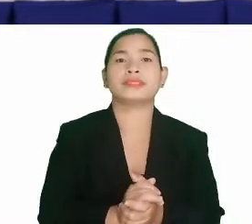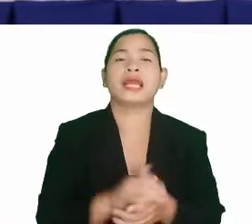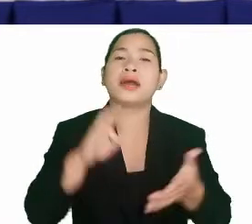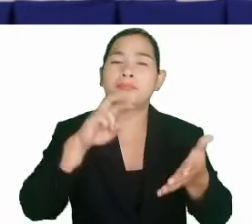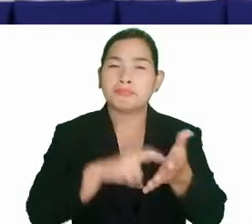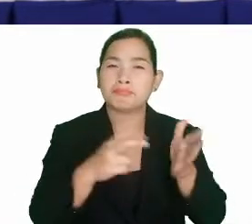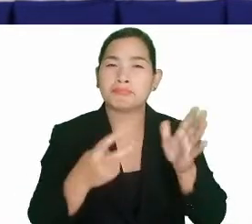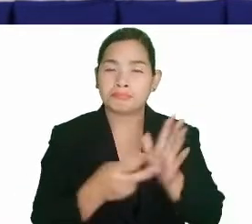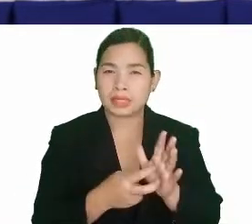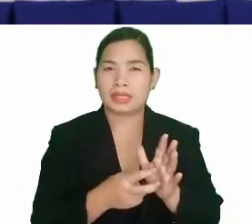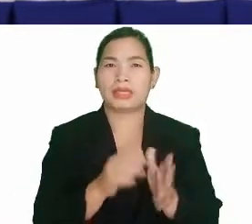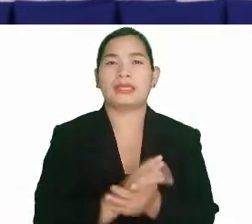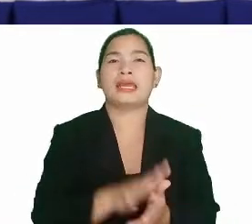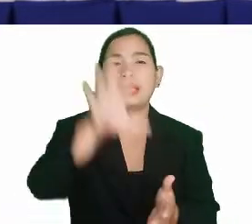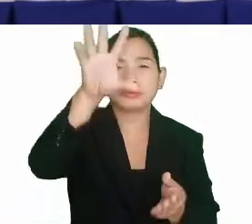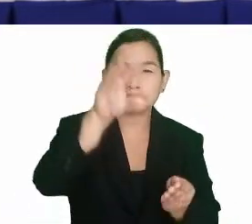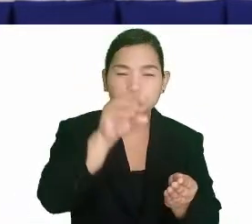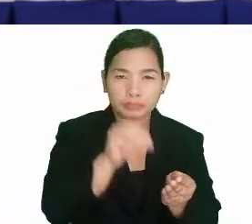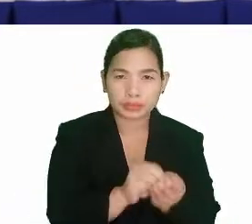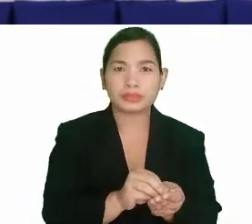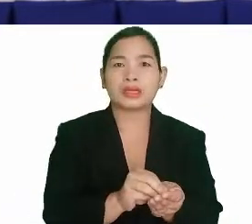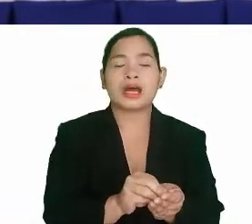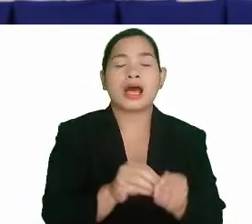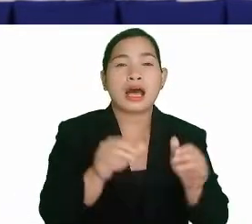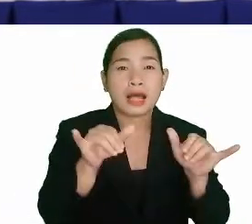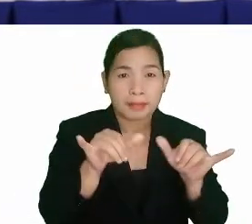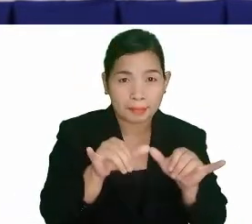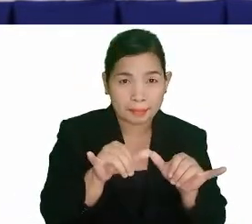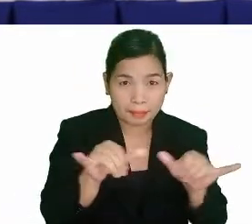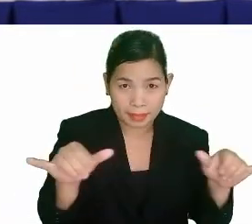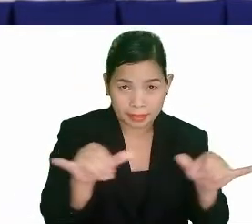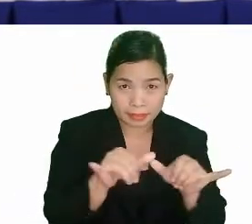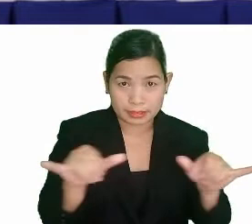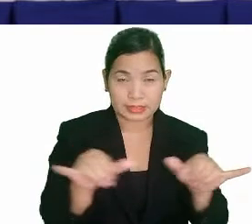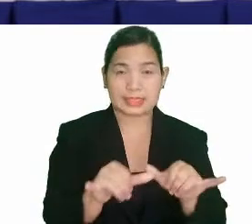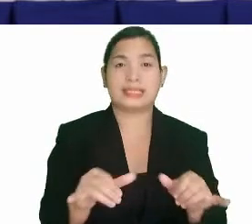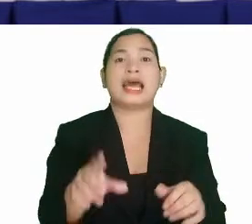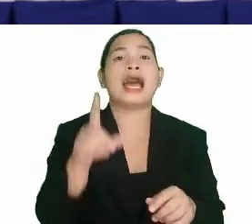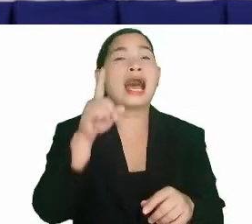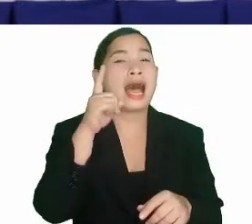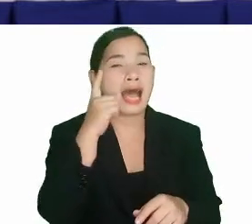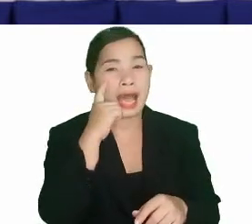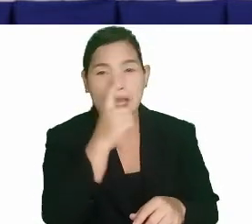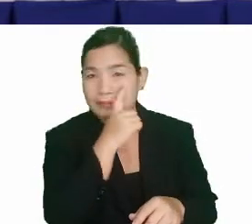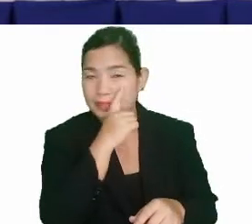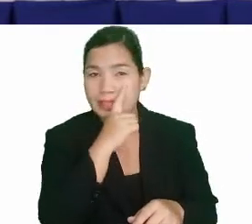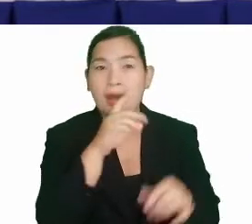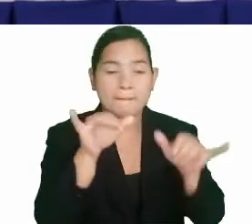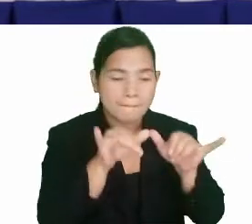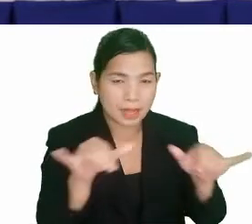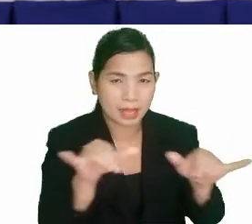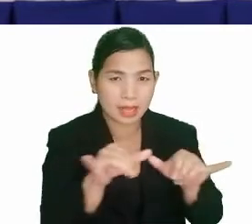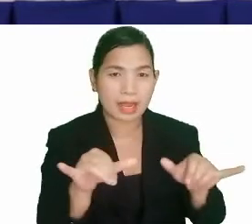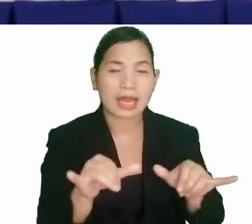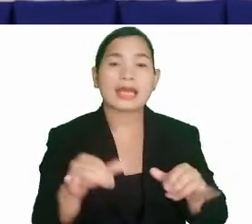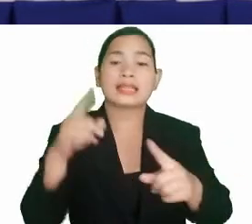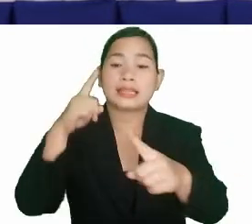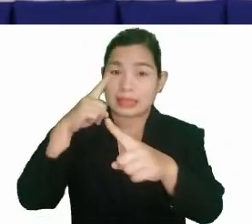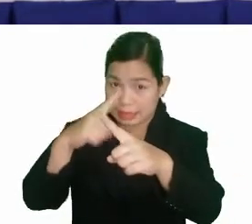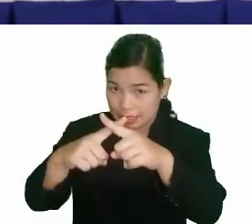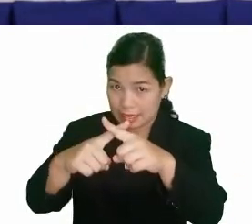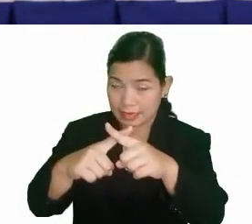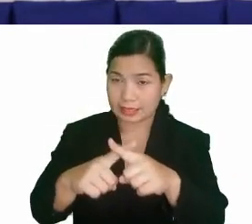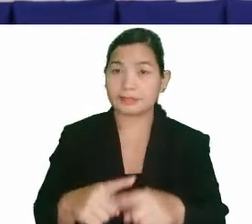total magnification is equal to eyepiece magnification times objective lens